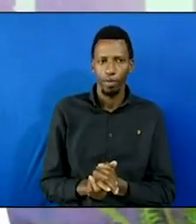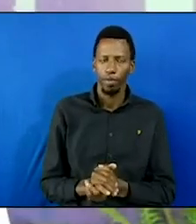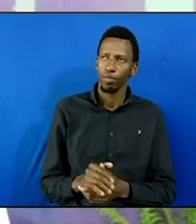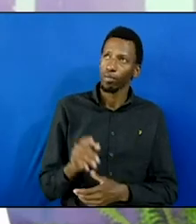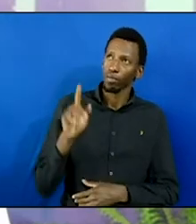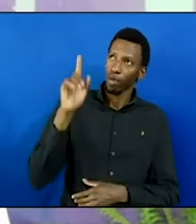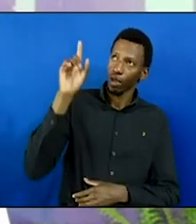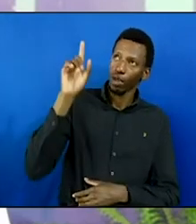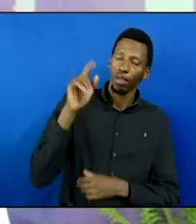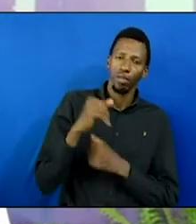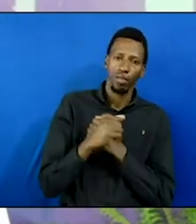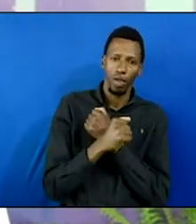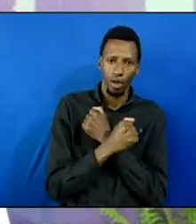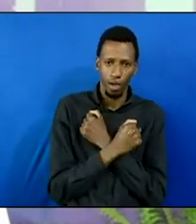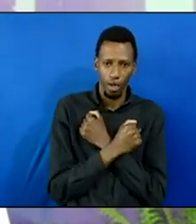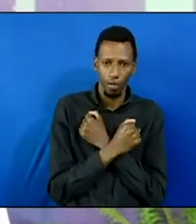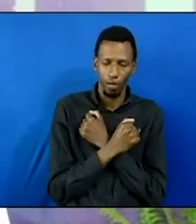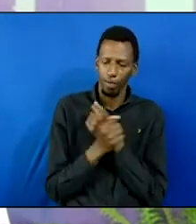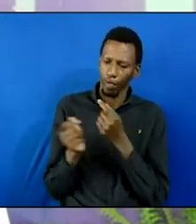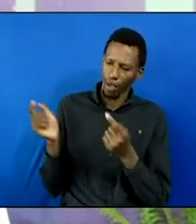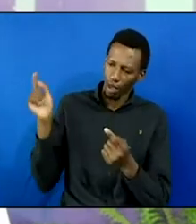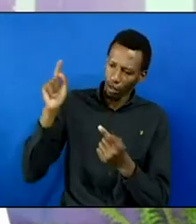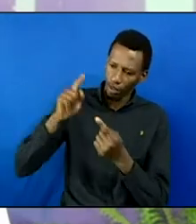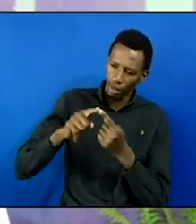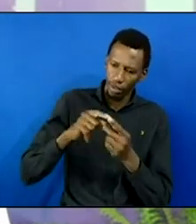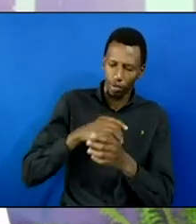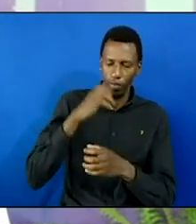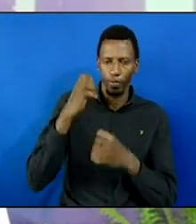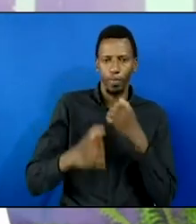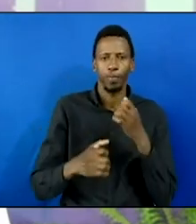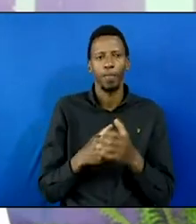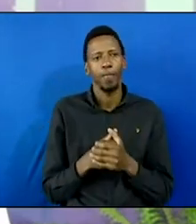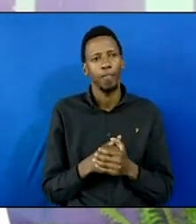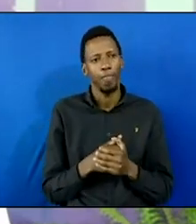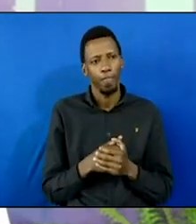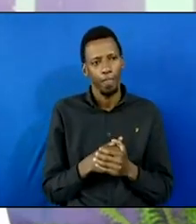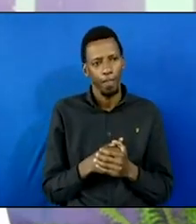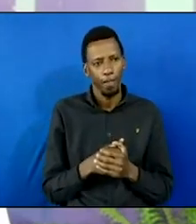he loved them to the end.